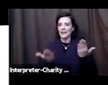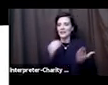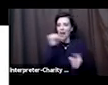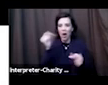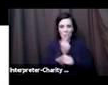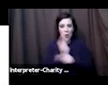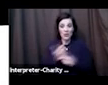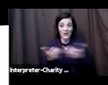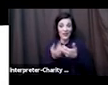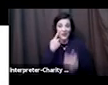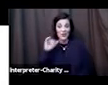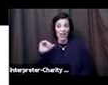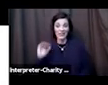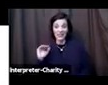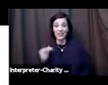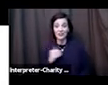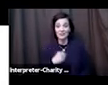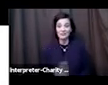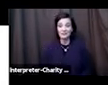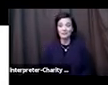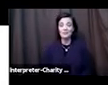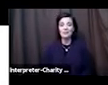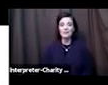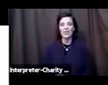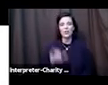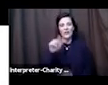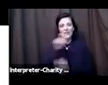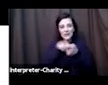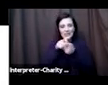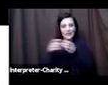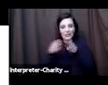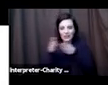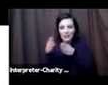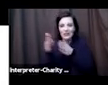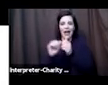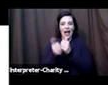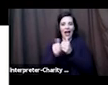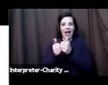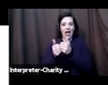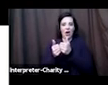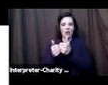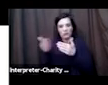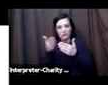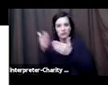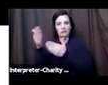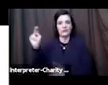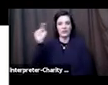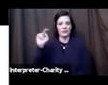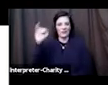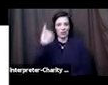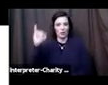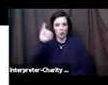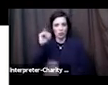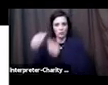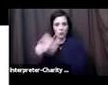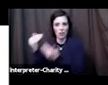inappropriate for that kiddo. So there's a kind of a certain way we usually want to move through this process. Of course, sometimes there's